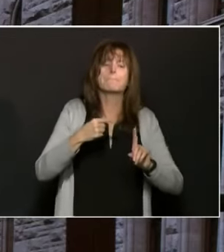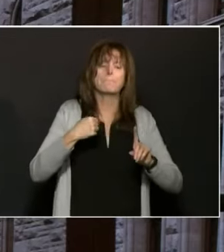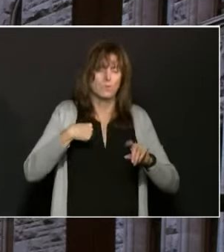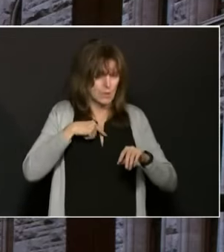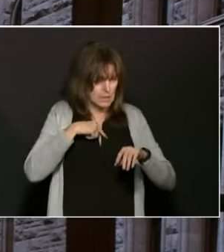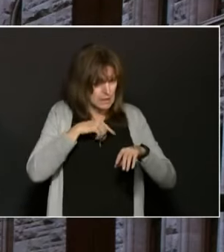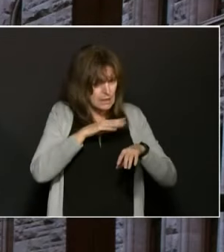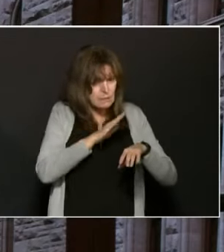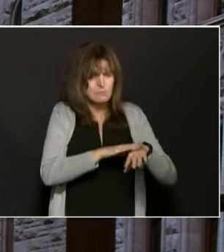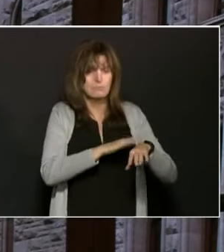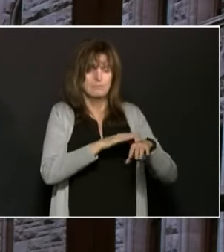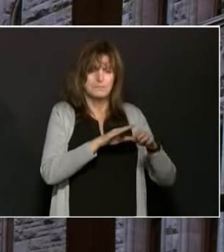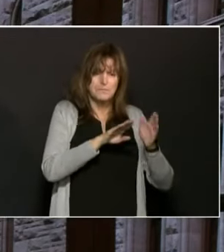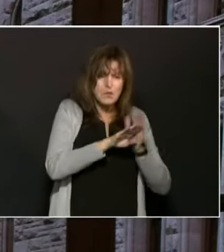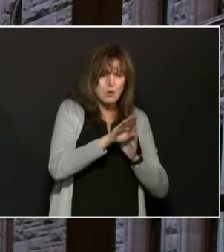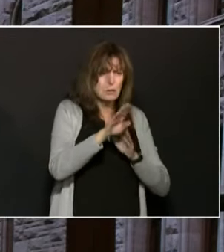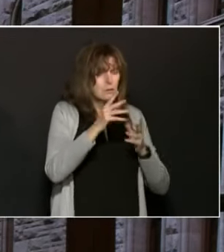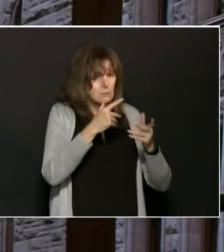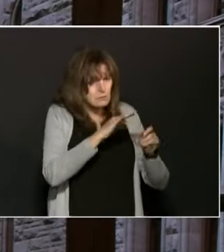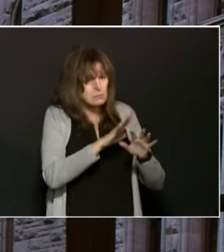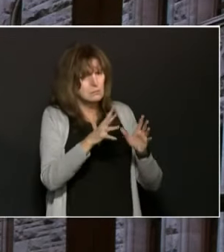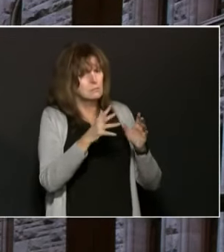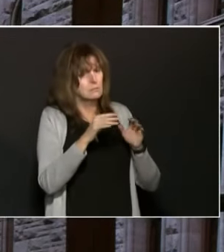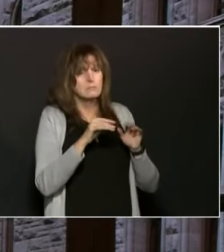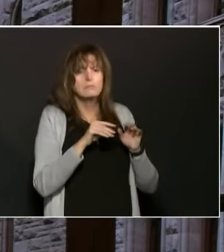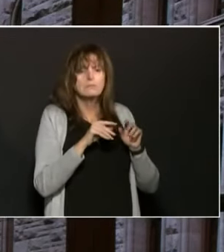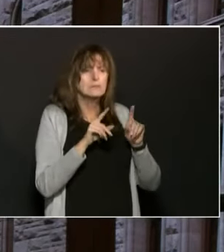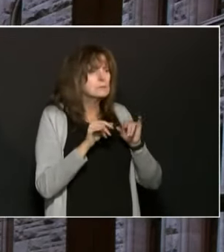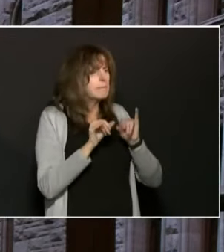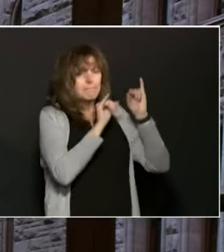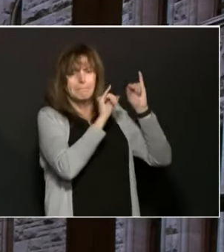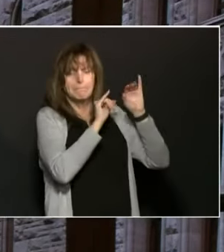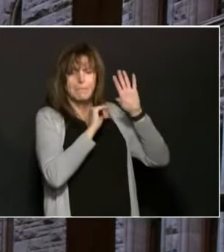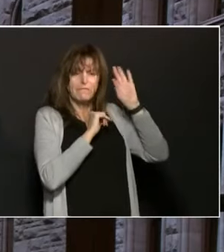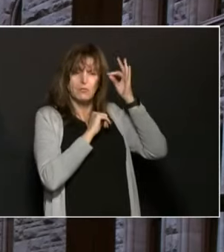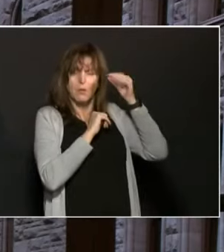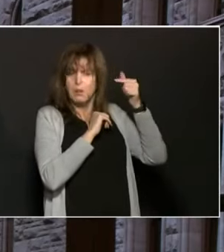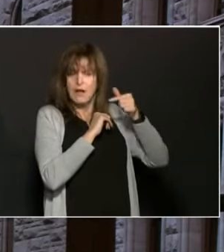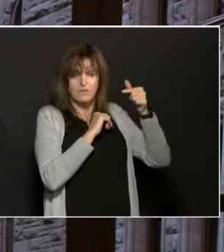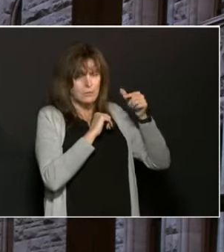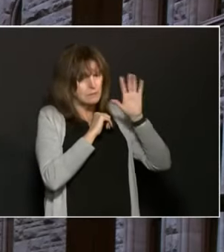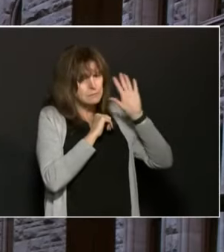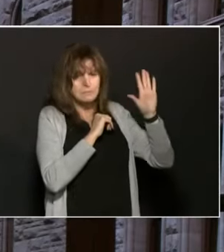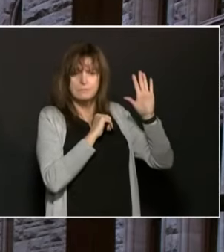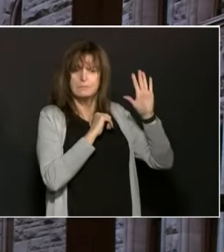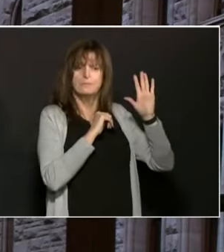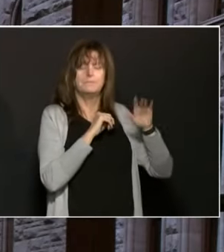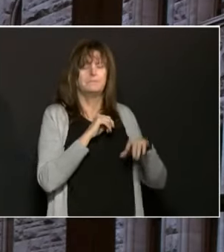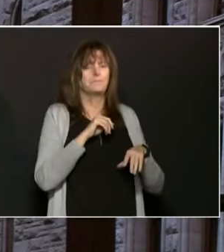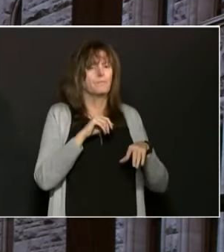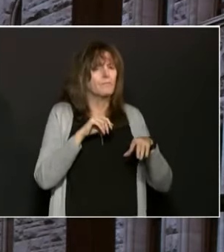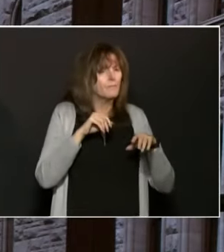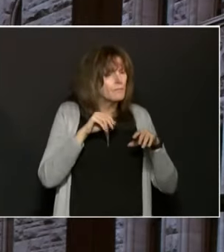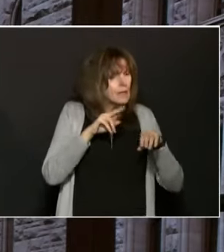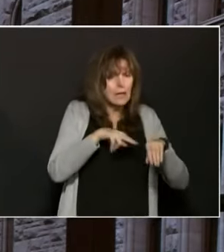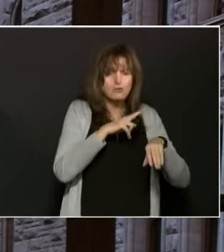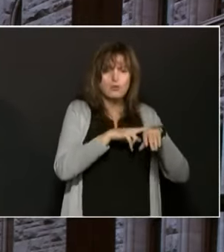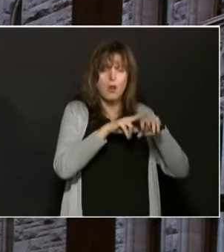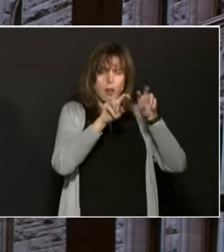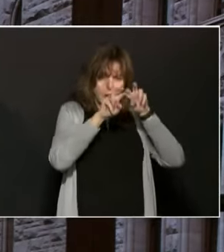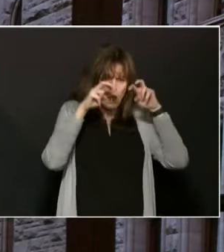federal counterparts. We're at the table at our Special Advisory Committee and with the National Advisory Committee on Immunization, who we should do